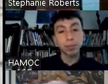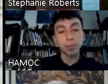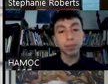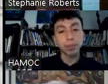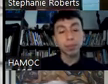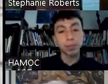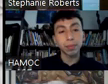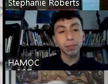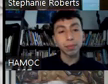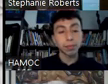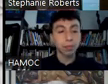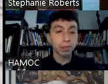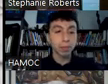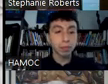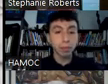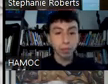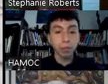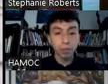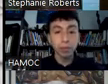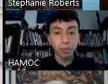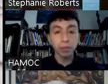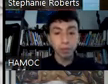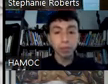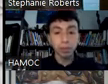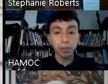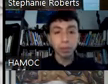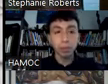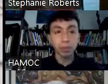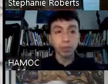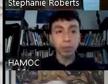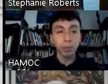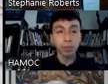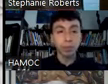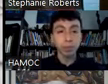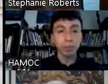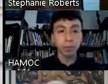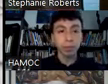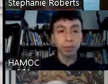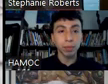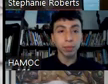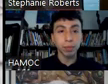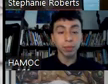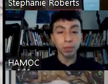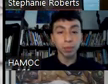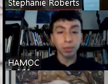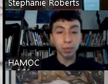And we were doing portraits in class. Like this was the second portrait painting that I did in this class.